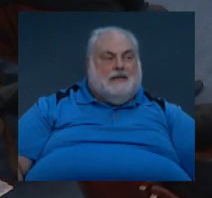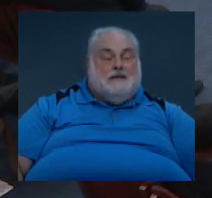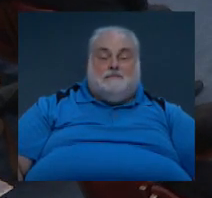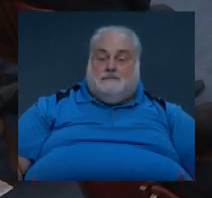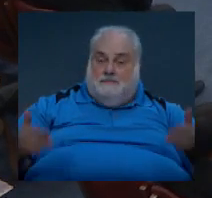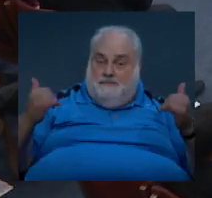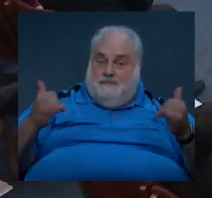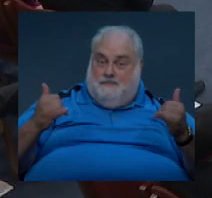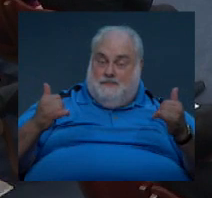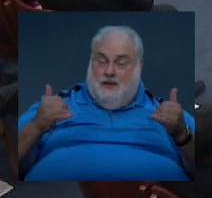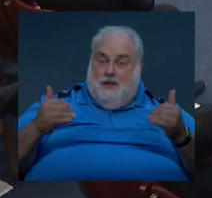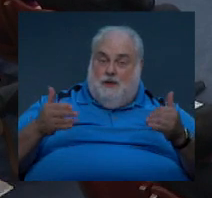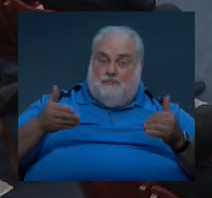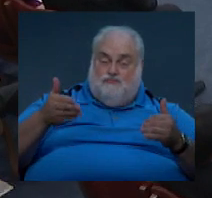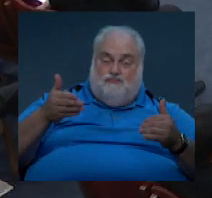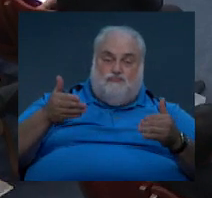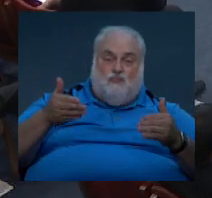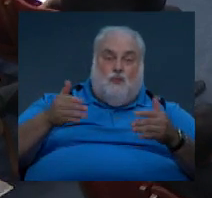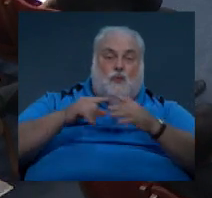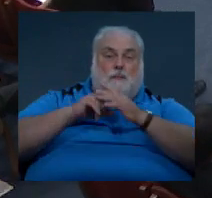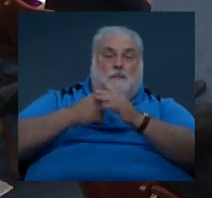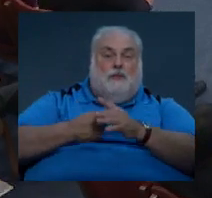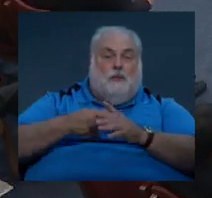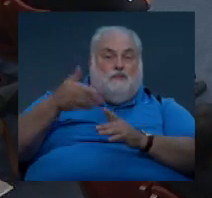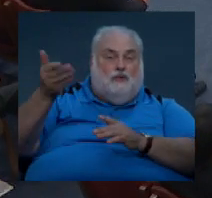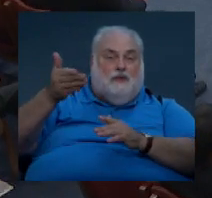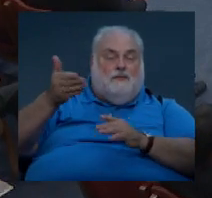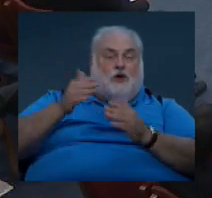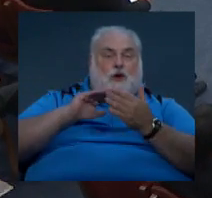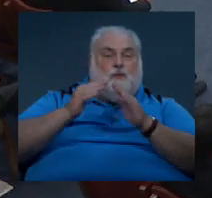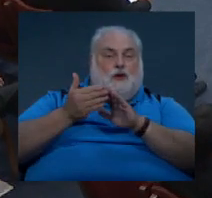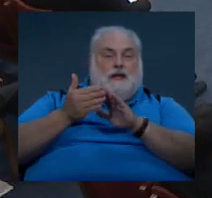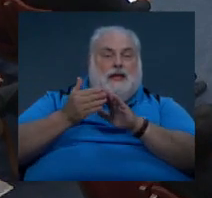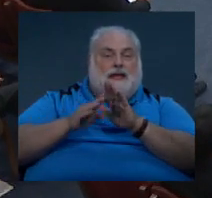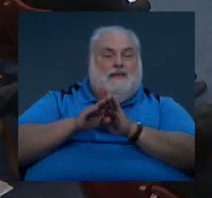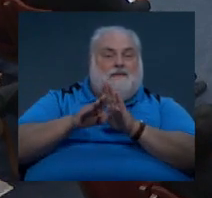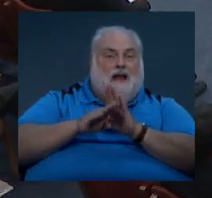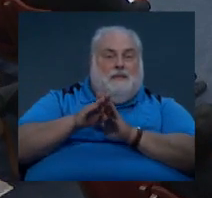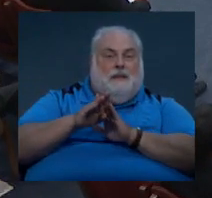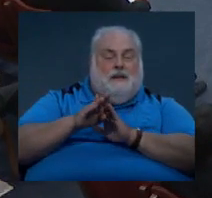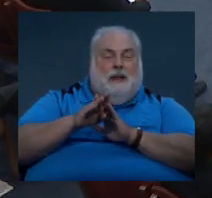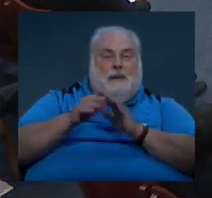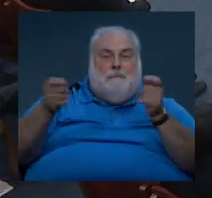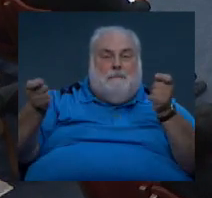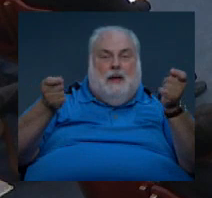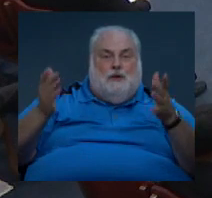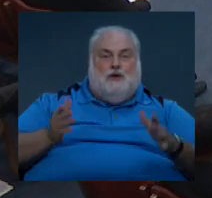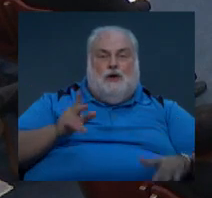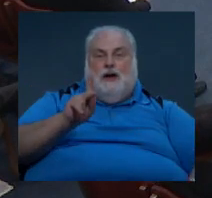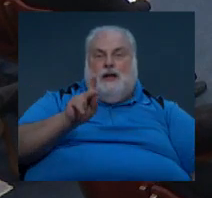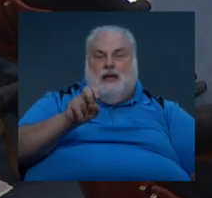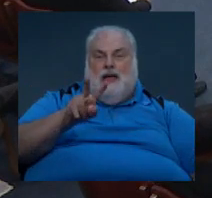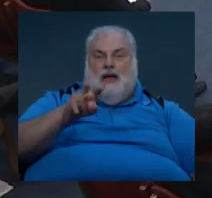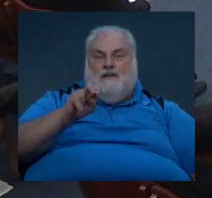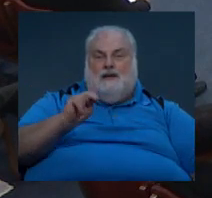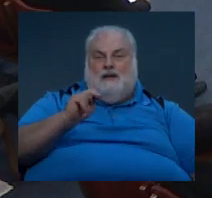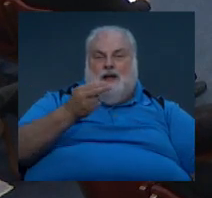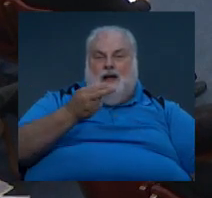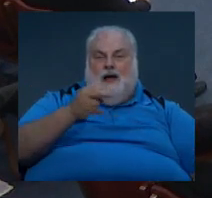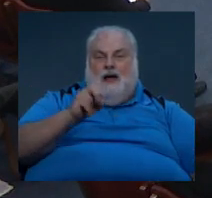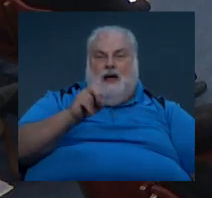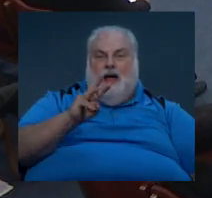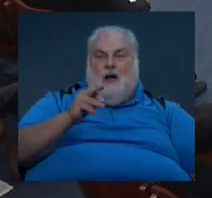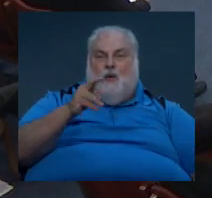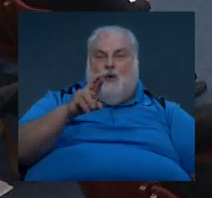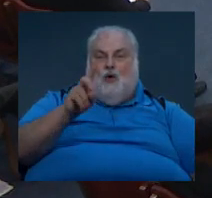We'll now start with a presentation from Community Development Manager Kevin Howard and Wanda Merritt, who is Director of the Little